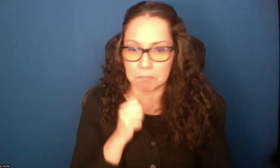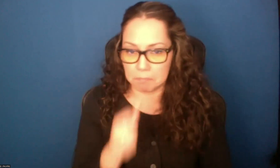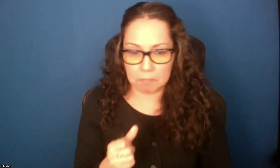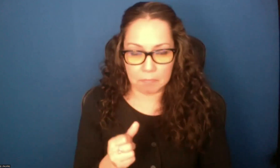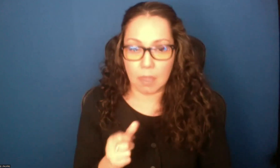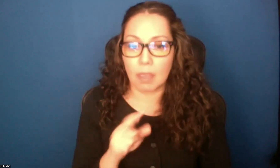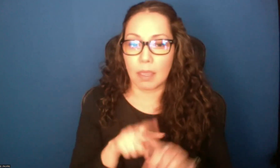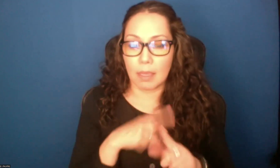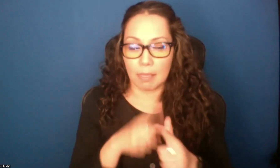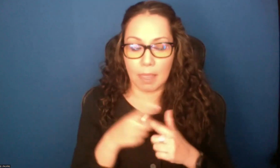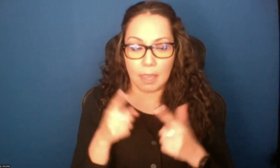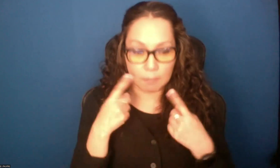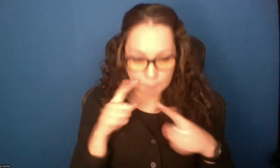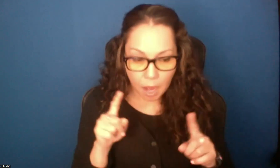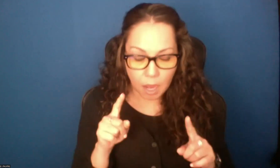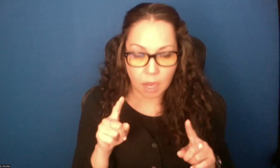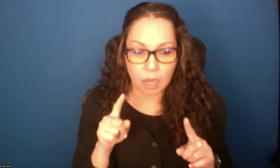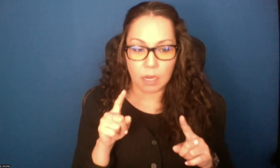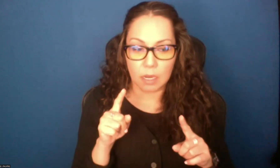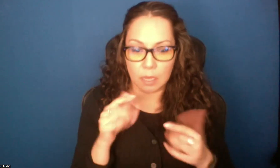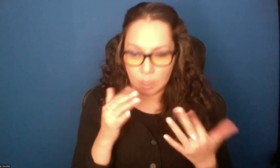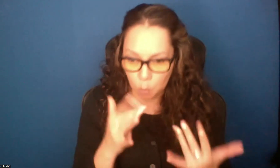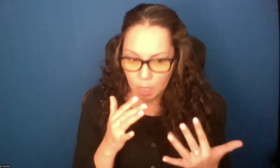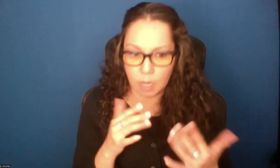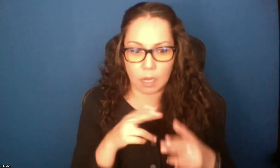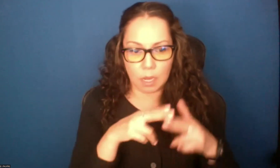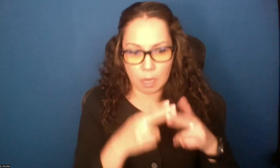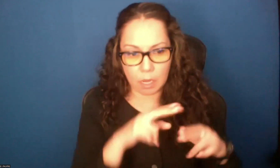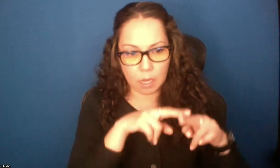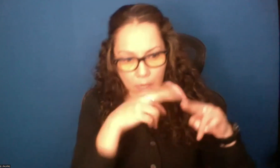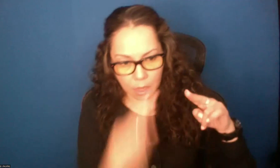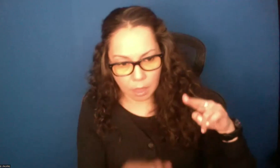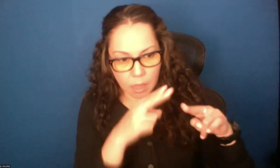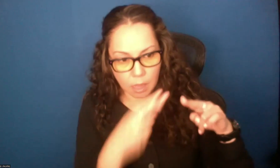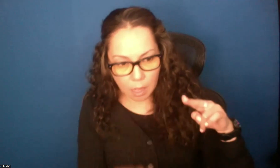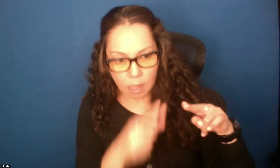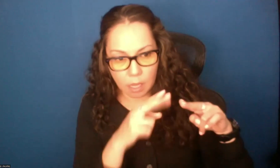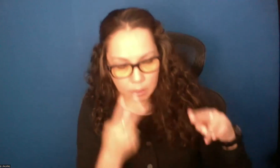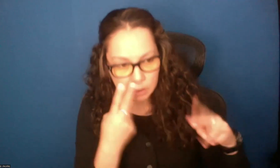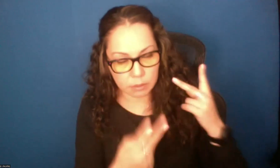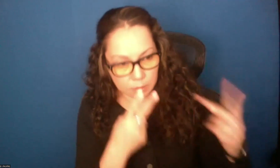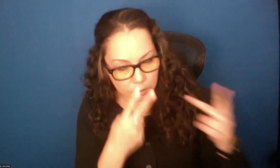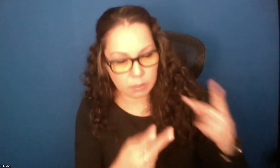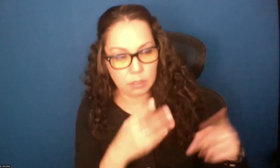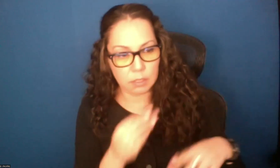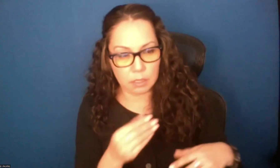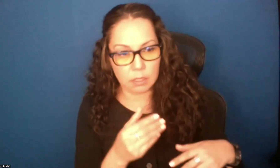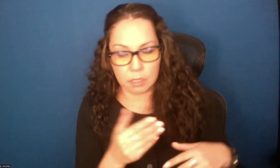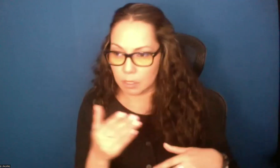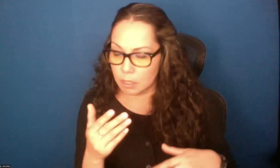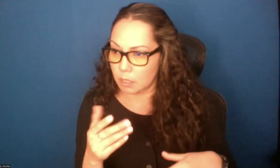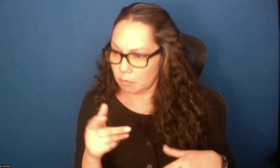finally, after a significant weight loss and her taking to bed, I insisted.